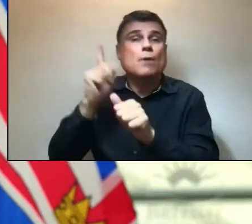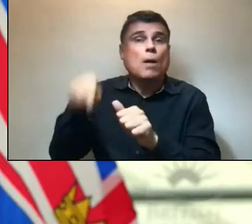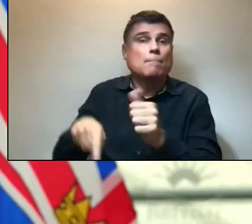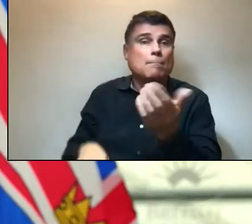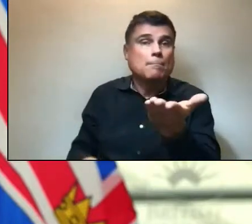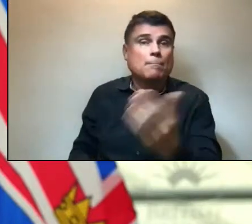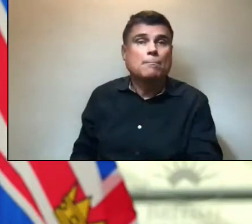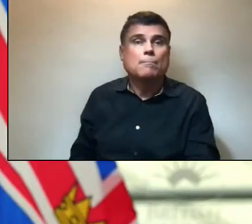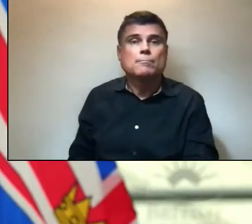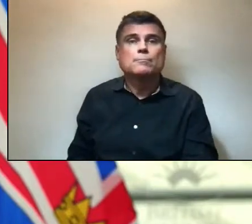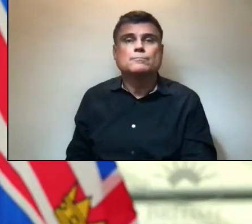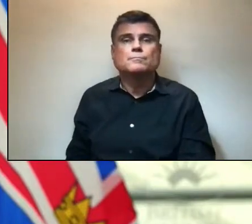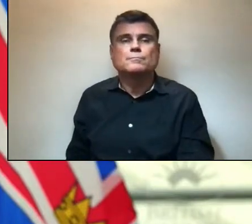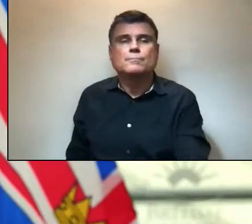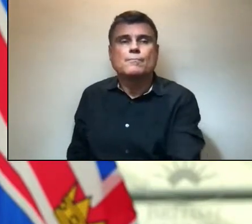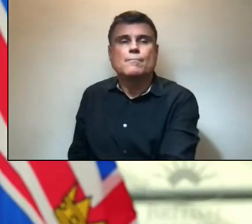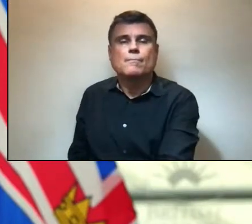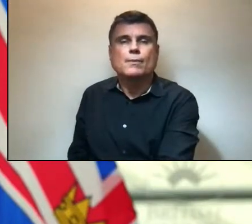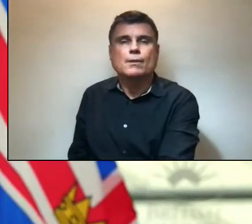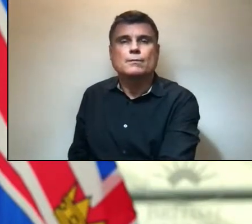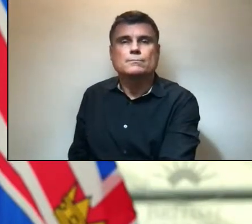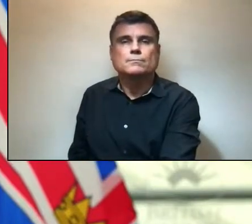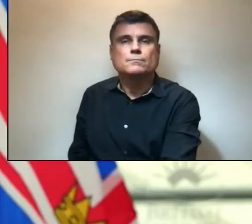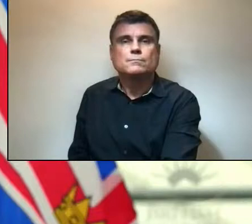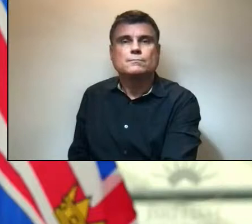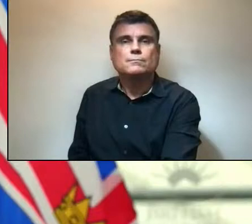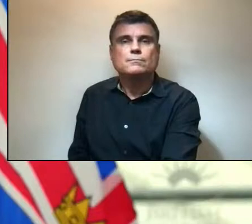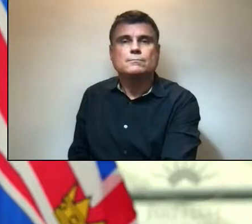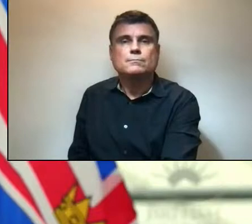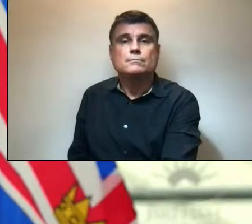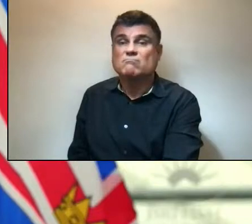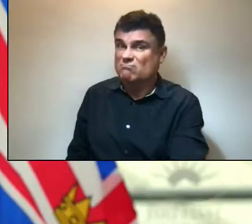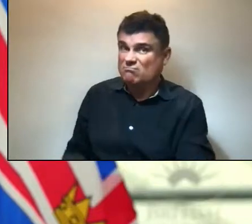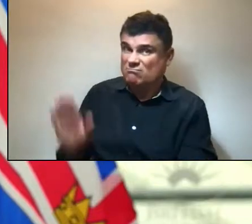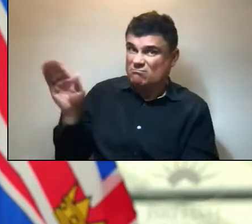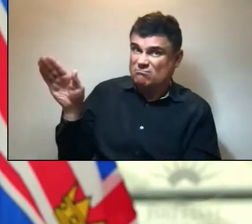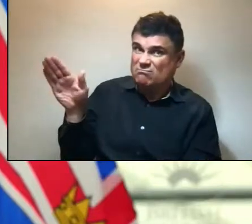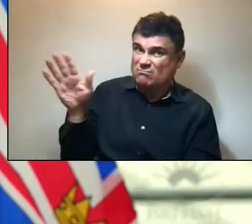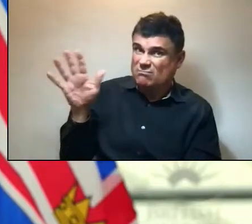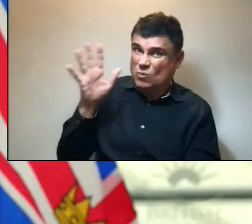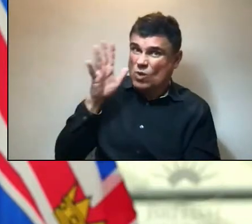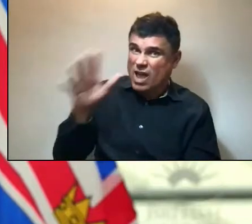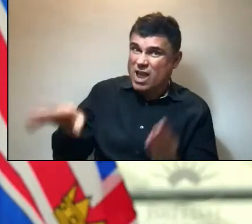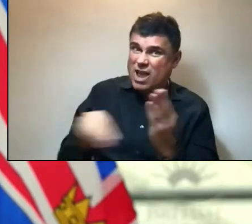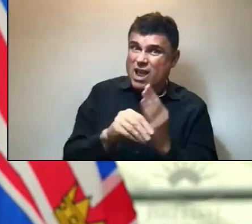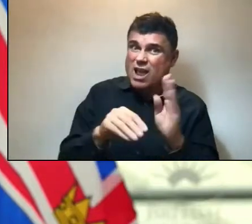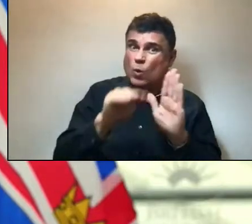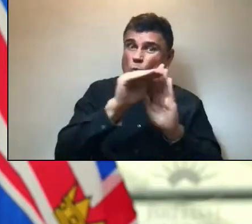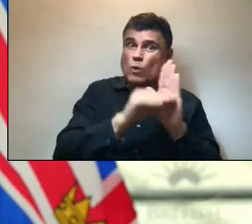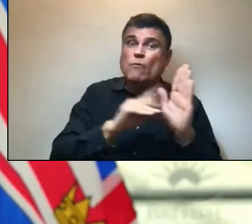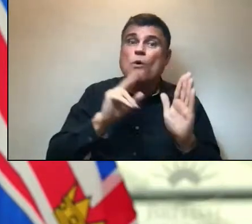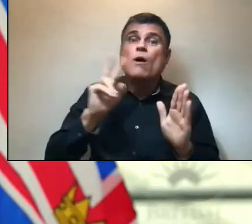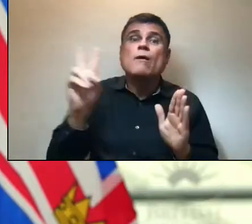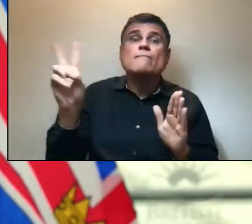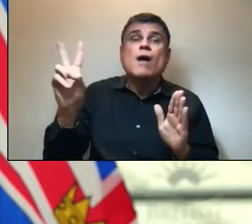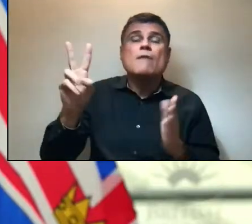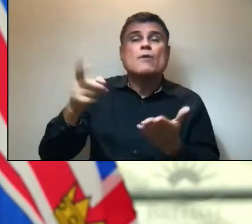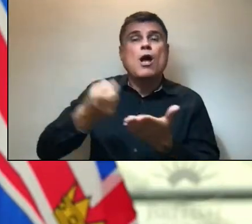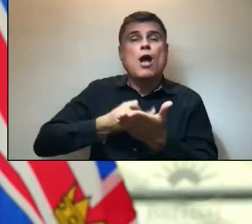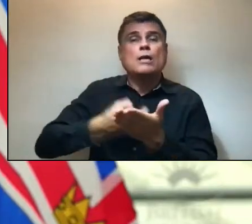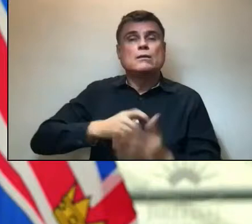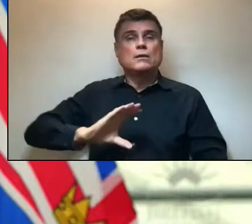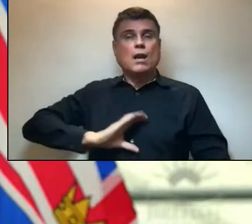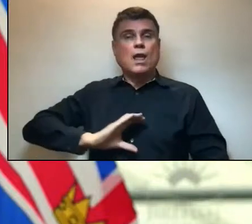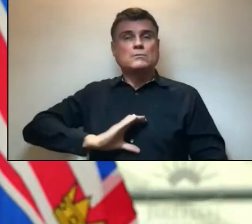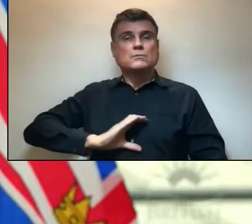Dr. Henry, will there be any further measures put in place for the Vancouver Canucks considering another outbreak? I